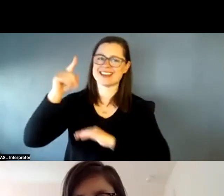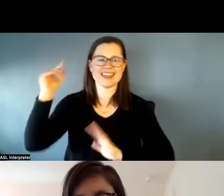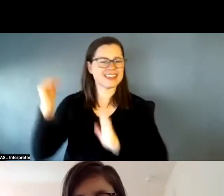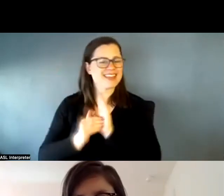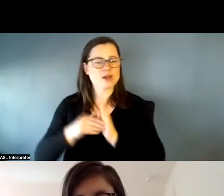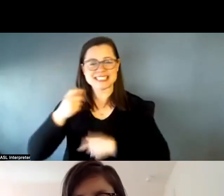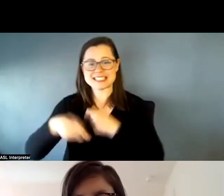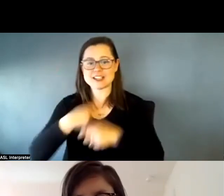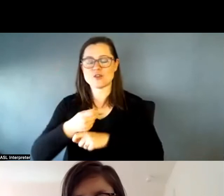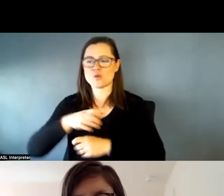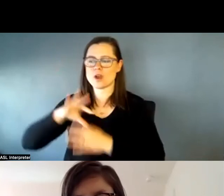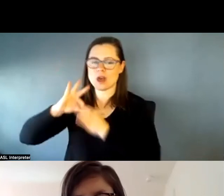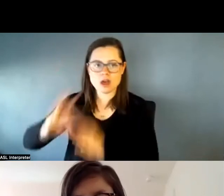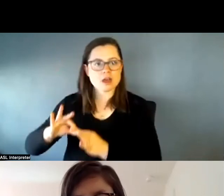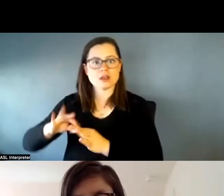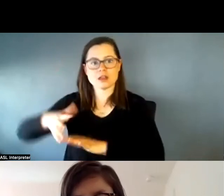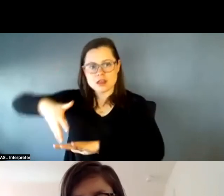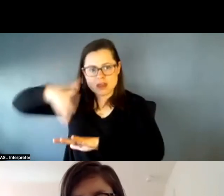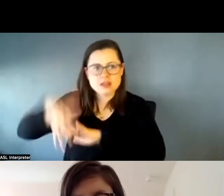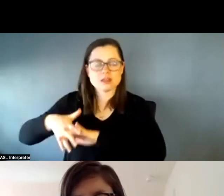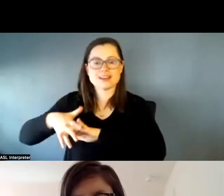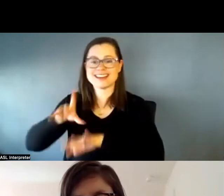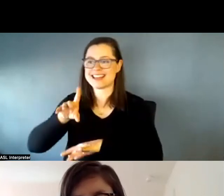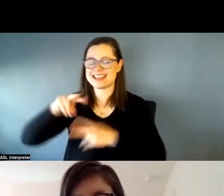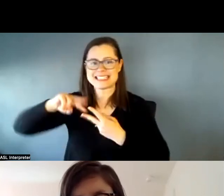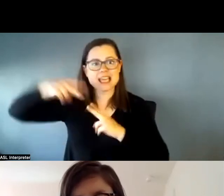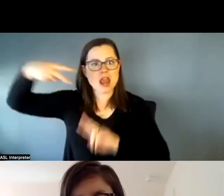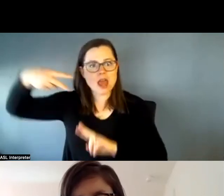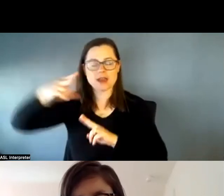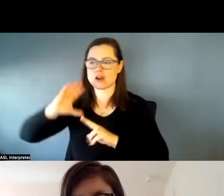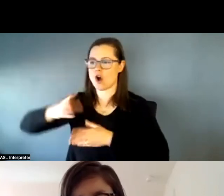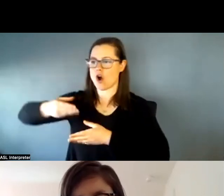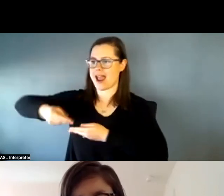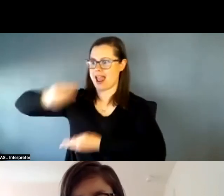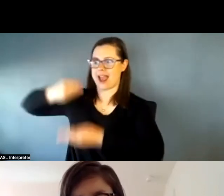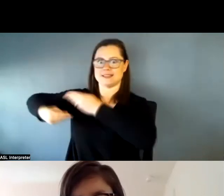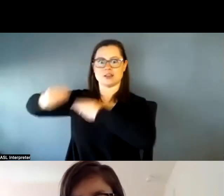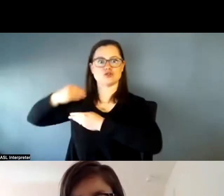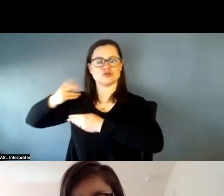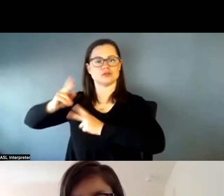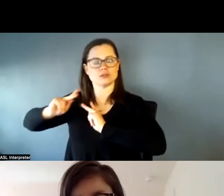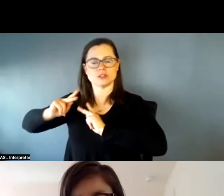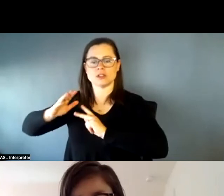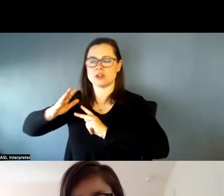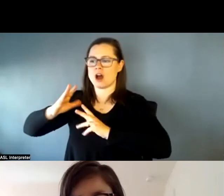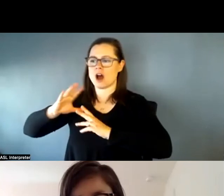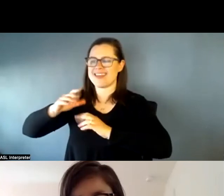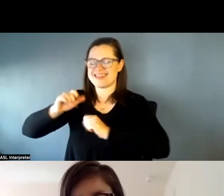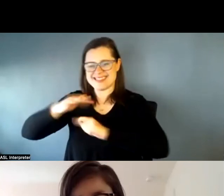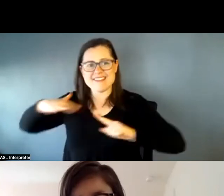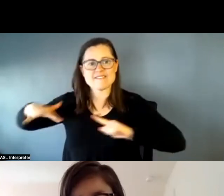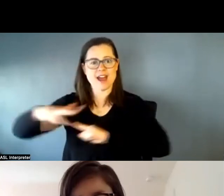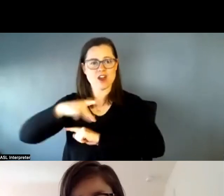ground. We're attached to our DNA. We're attached to our ancestors. We're attached to the very environment, the very things that we're talking about here